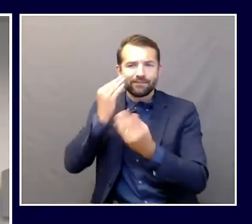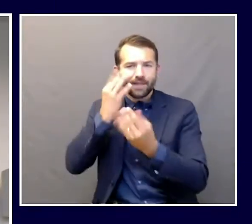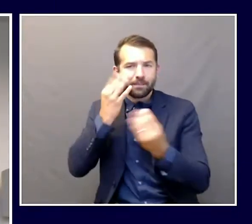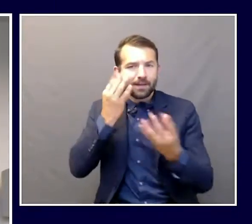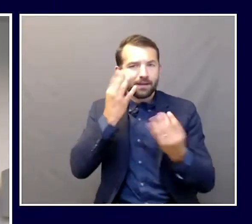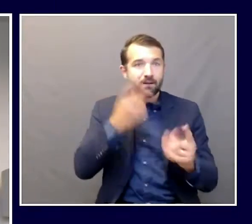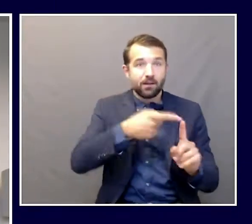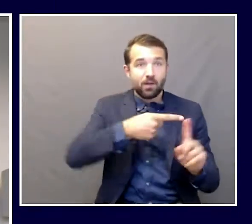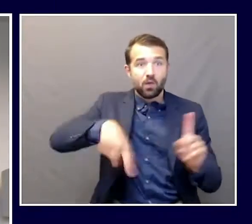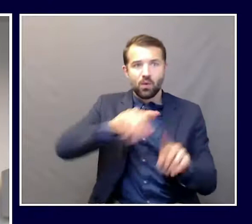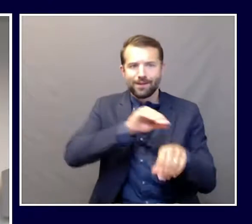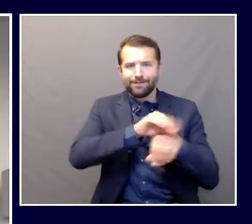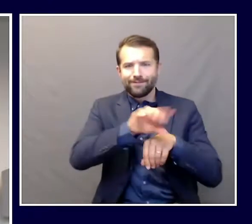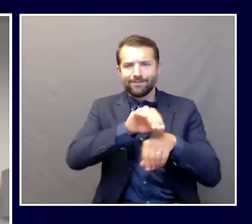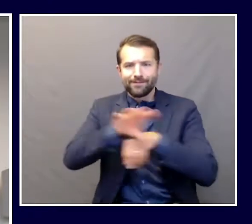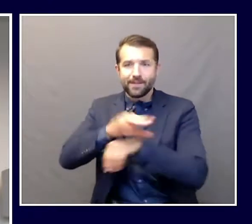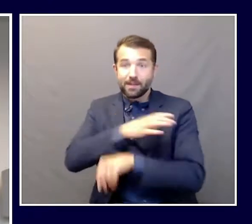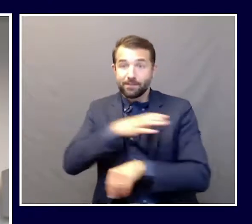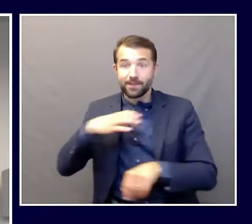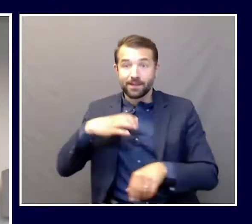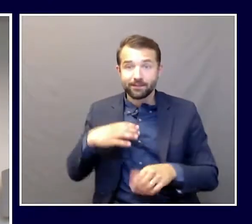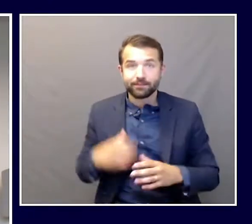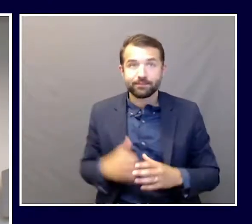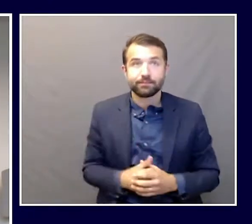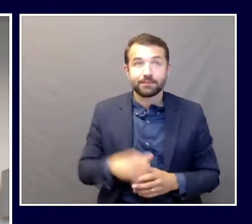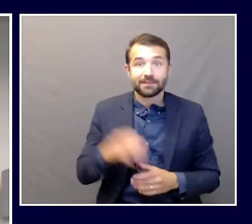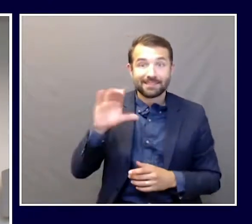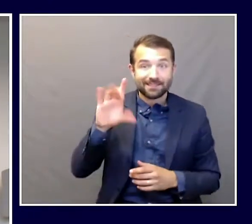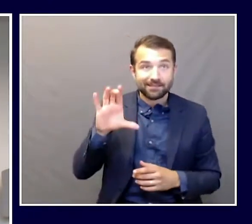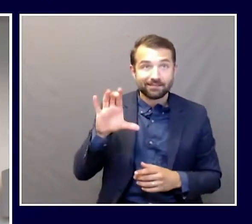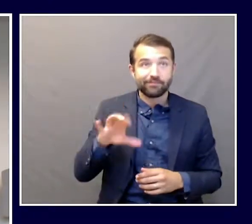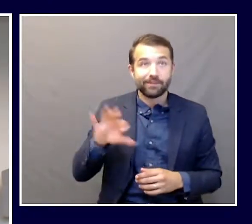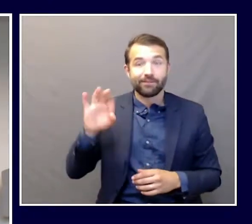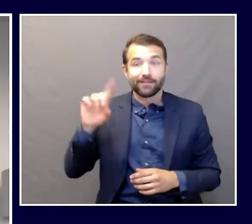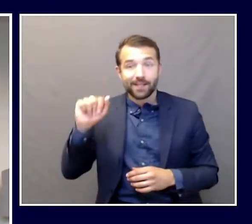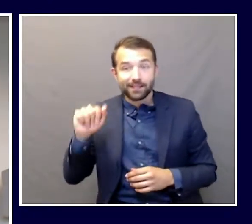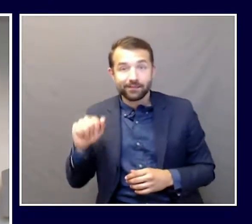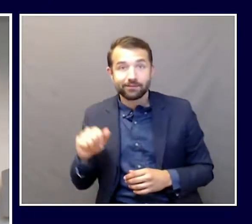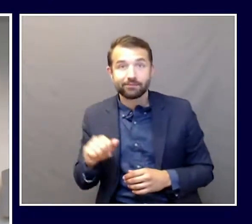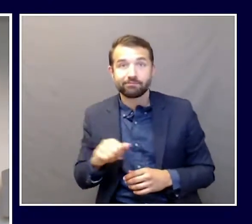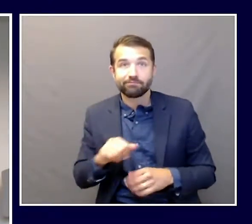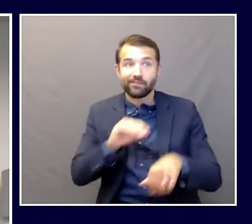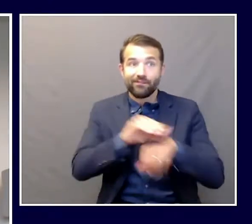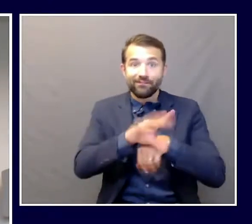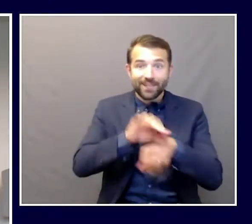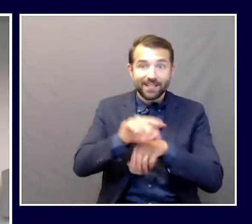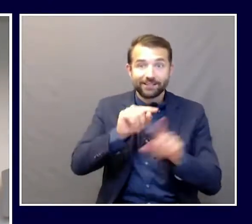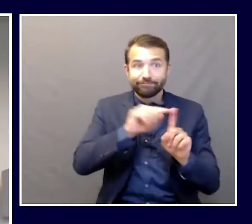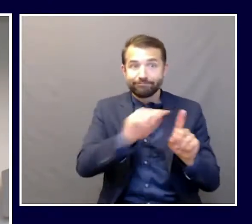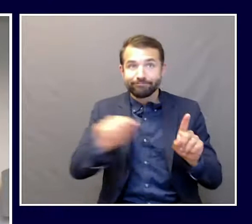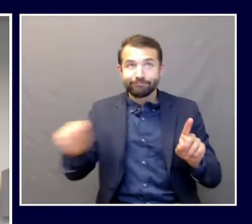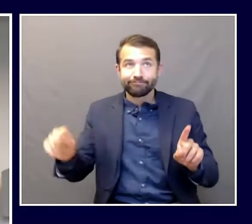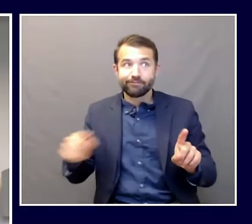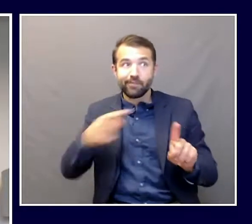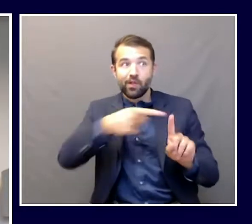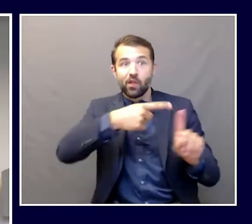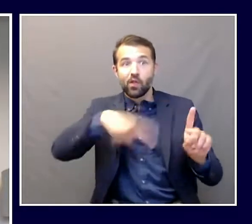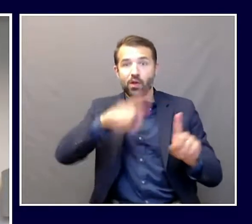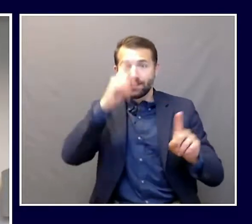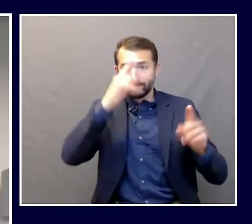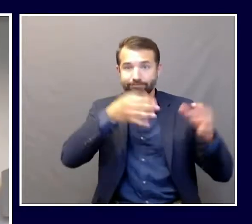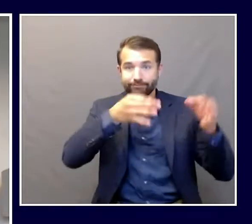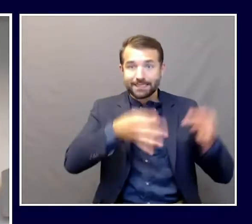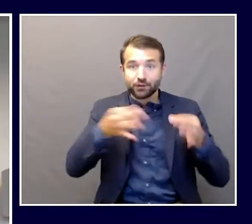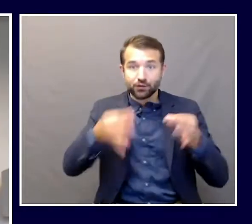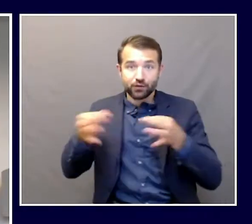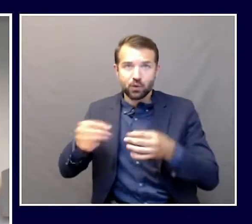providing input. And ultimately, I think it'll be a decision for those federal agencies, but I don't know when that decision is going to come.